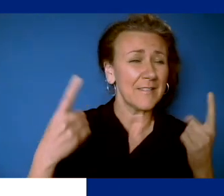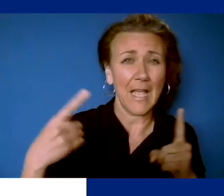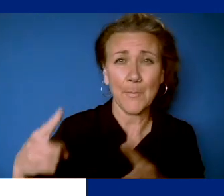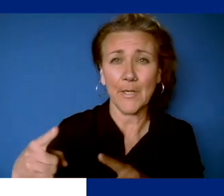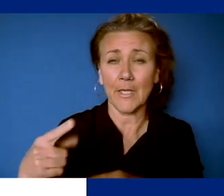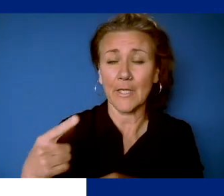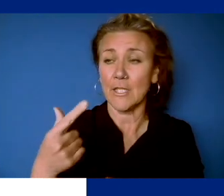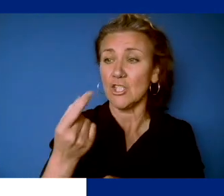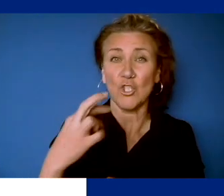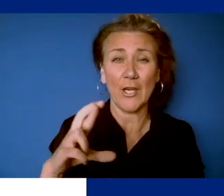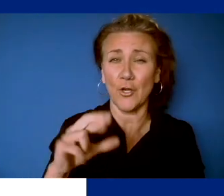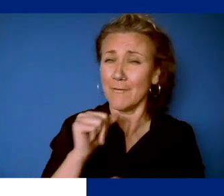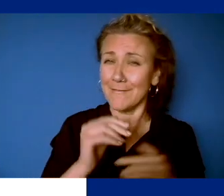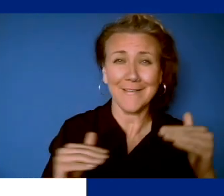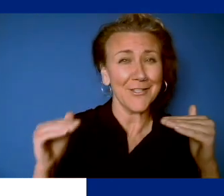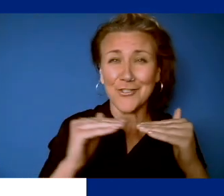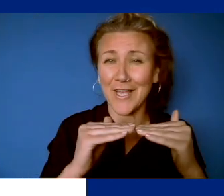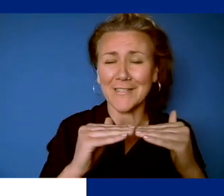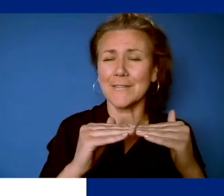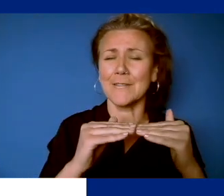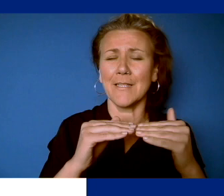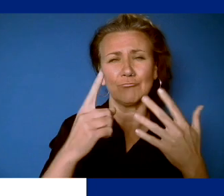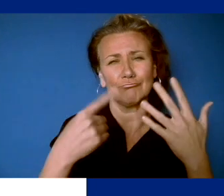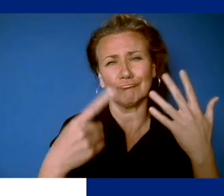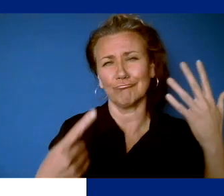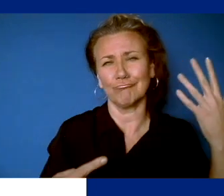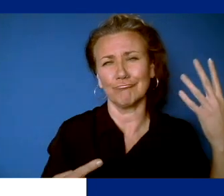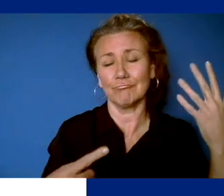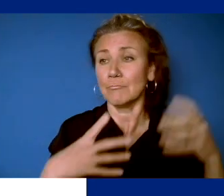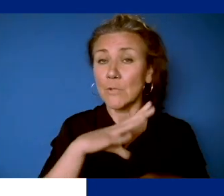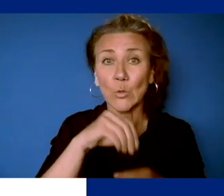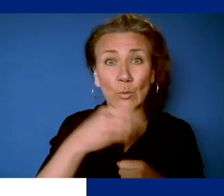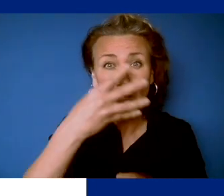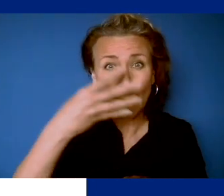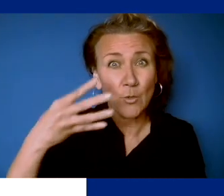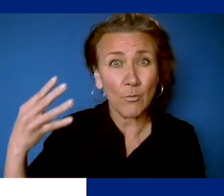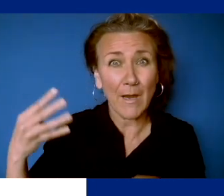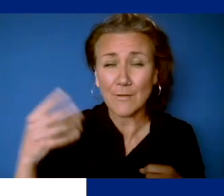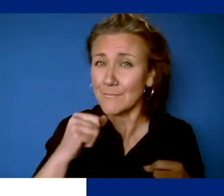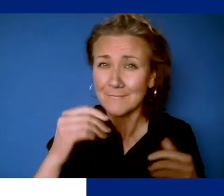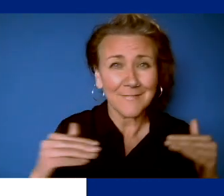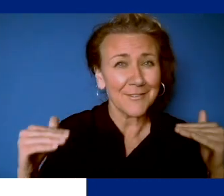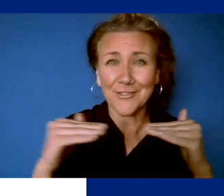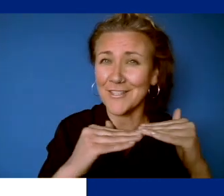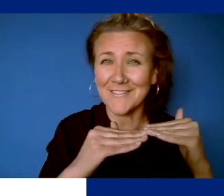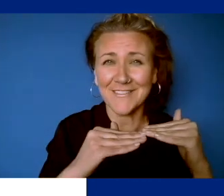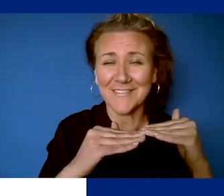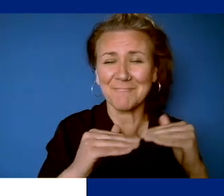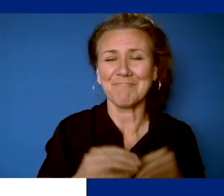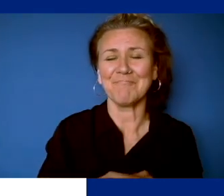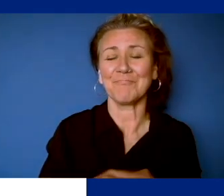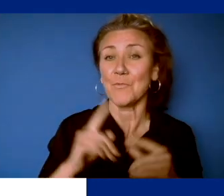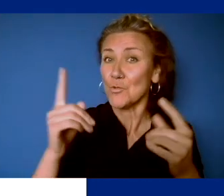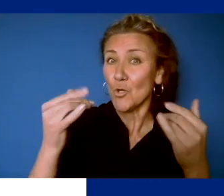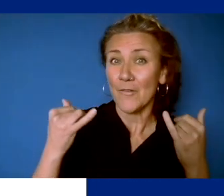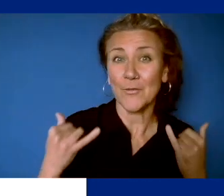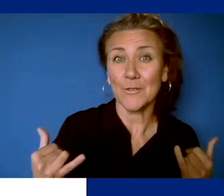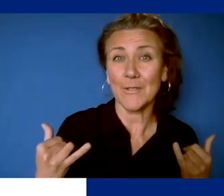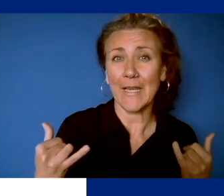racial injustice, from gender injustices, from immigration injustices. So